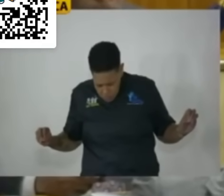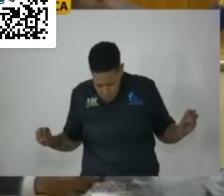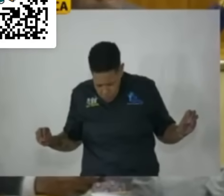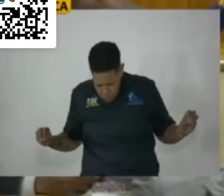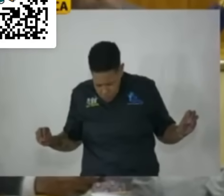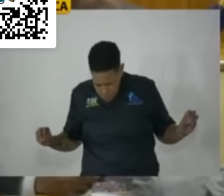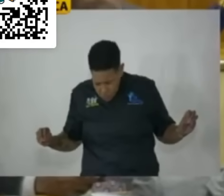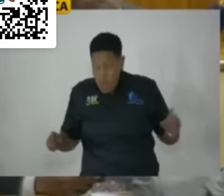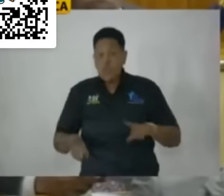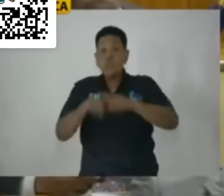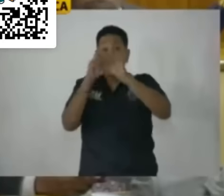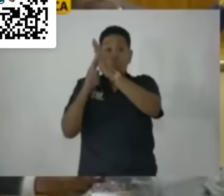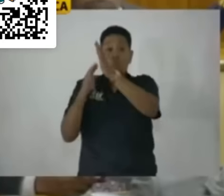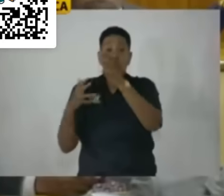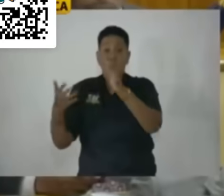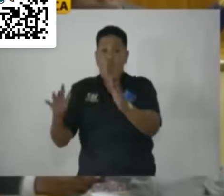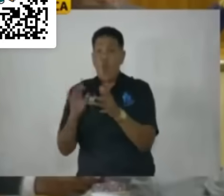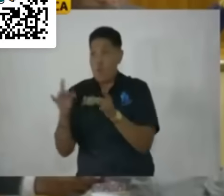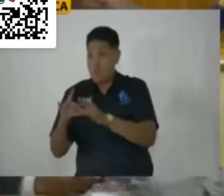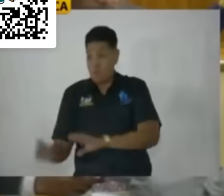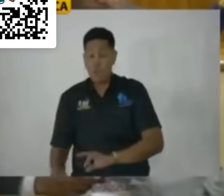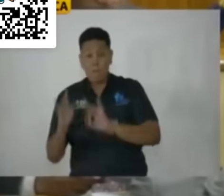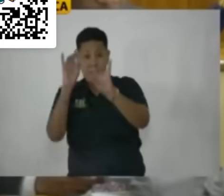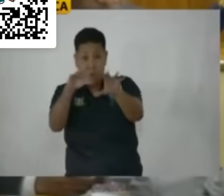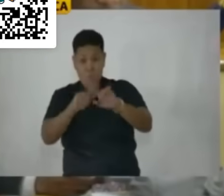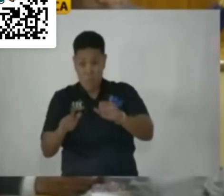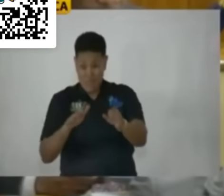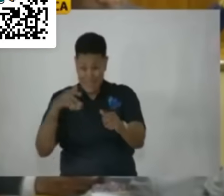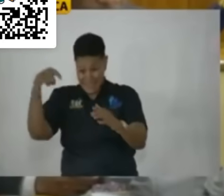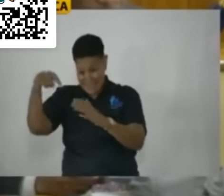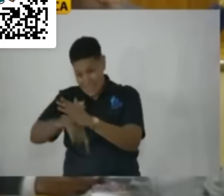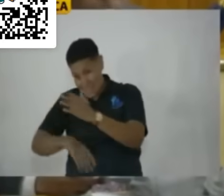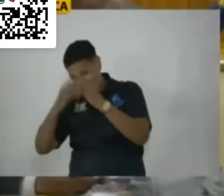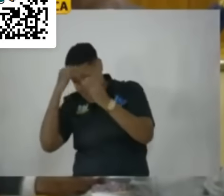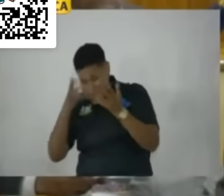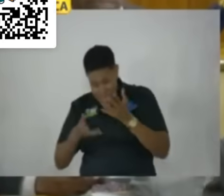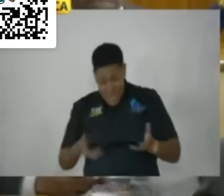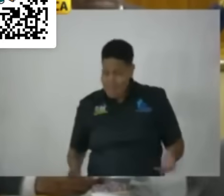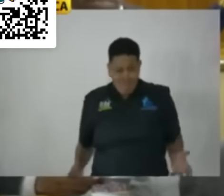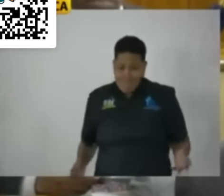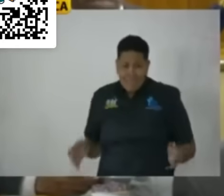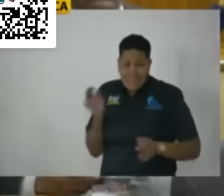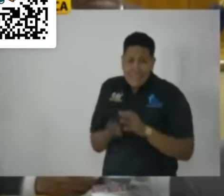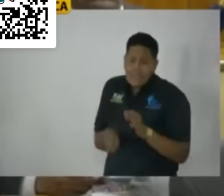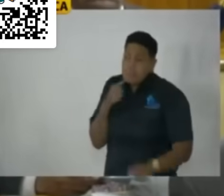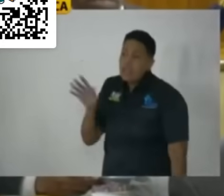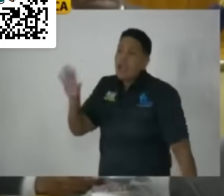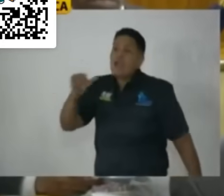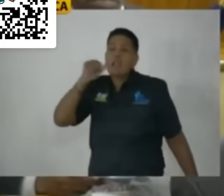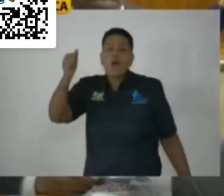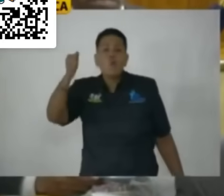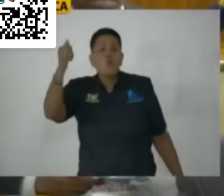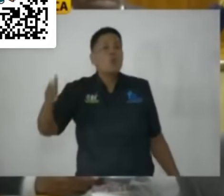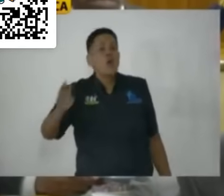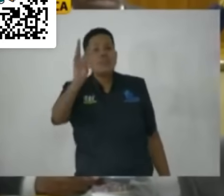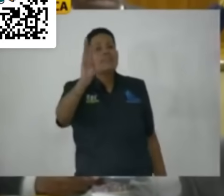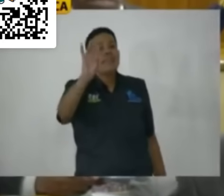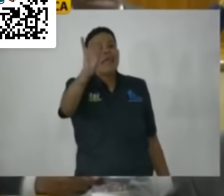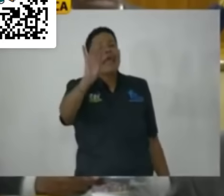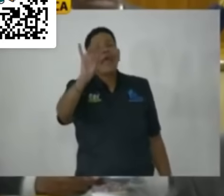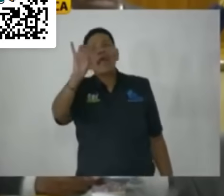motion to be put. But the substance of the motion simply said, notwithstanding